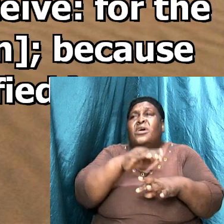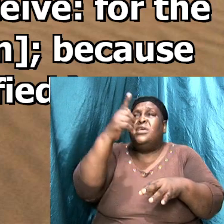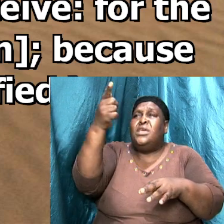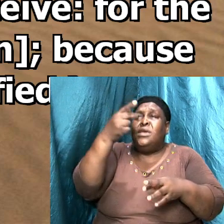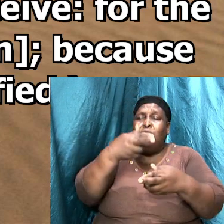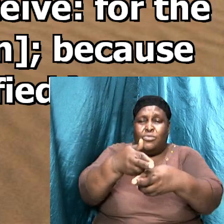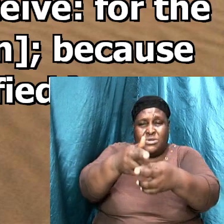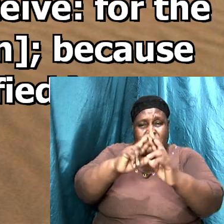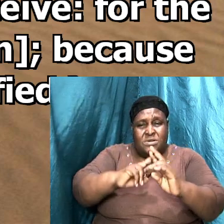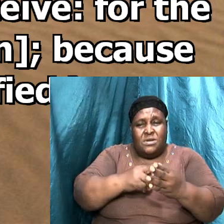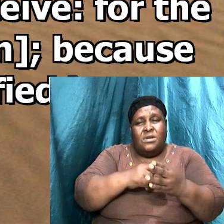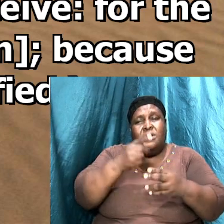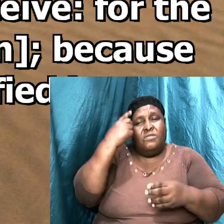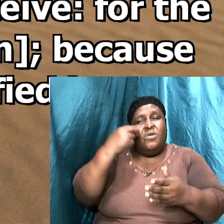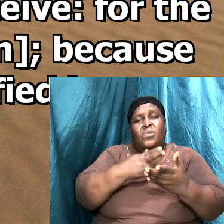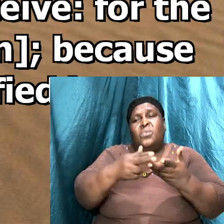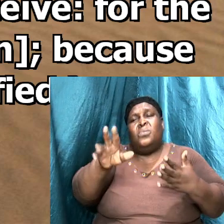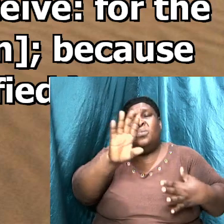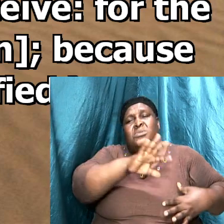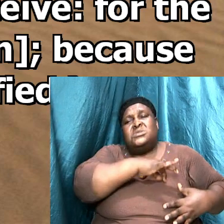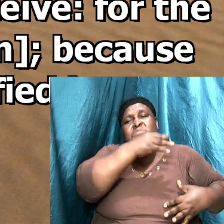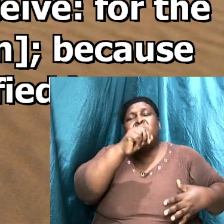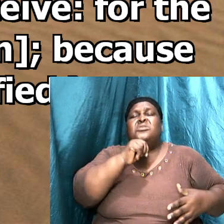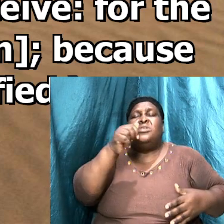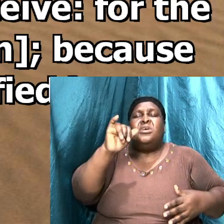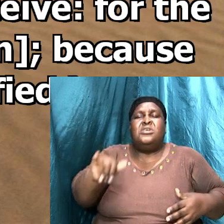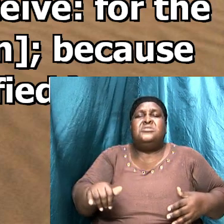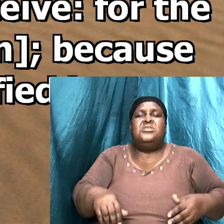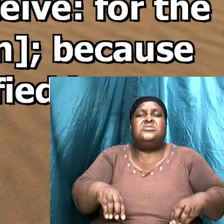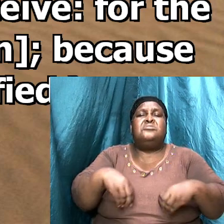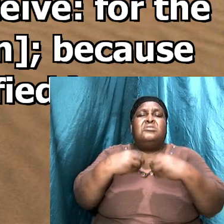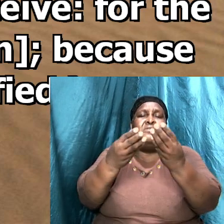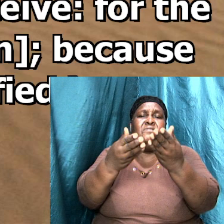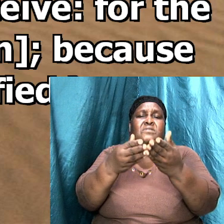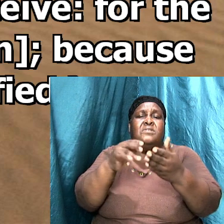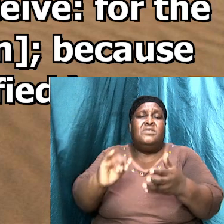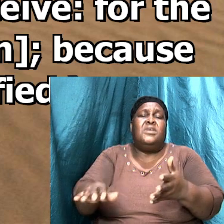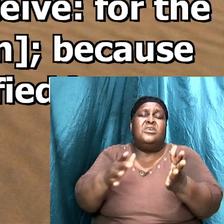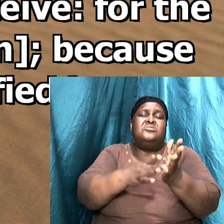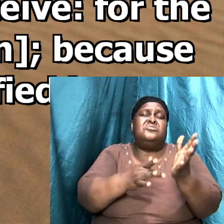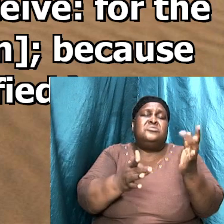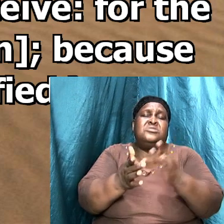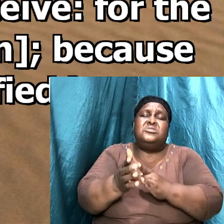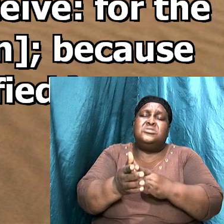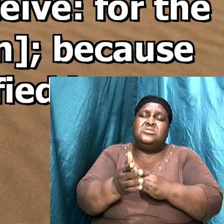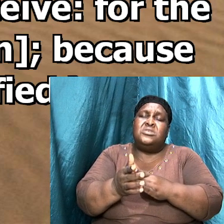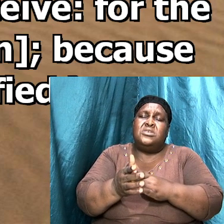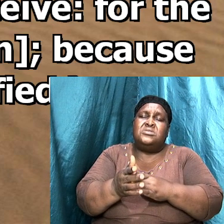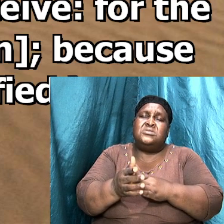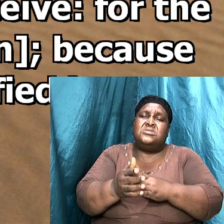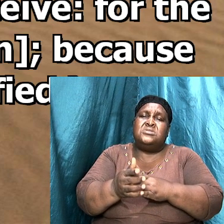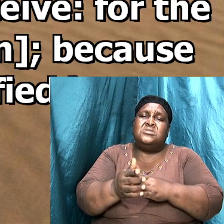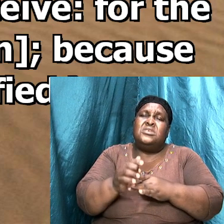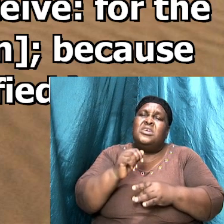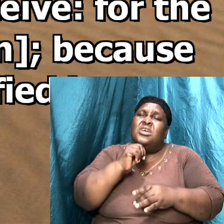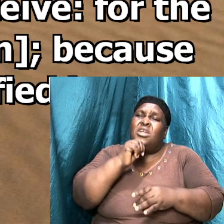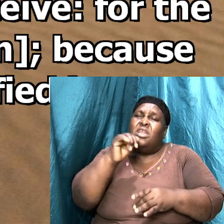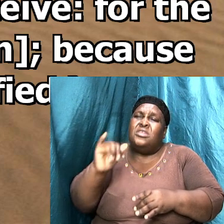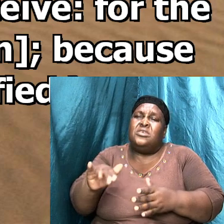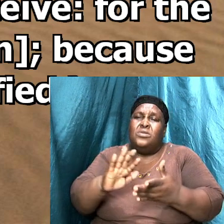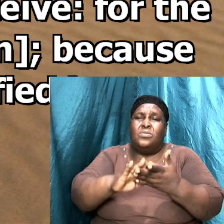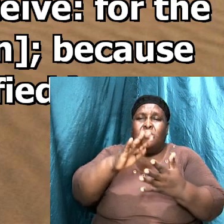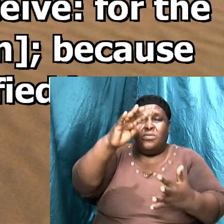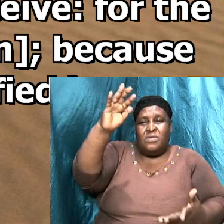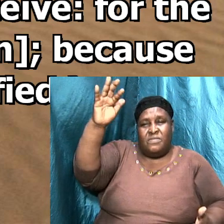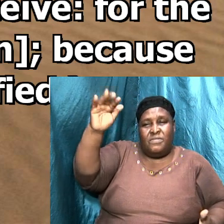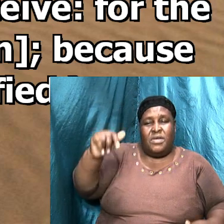was not yet given because that Jesus was not yet glorified so the passage tell us